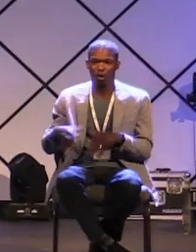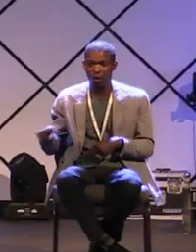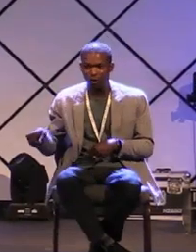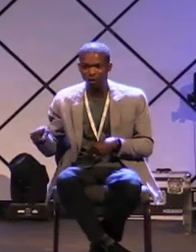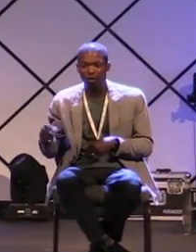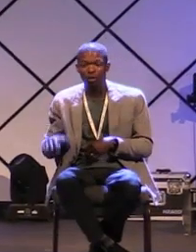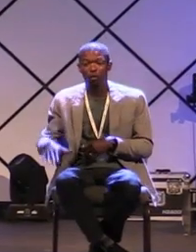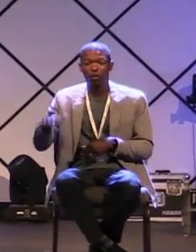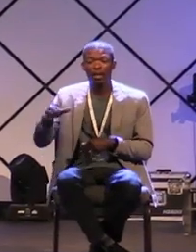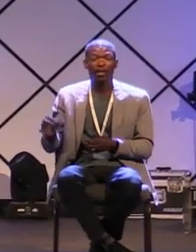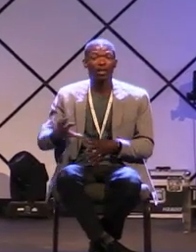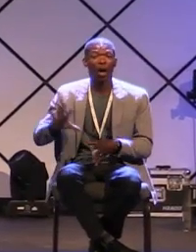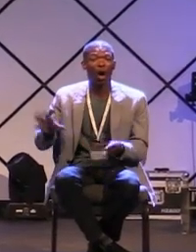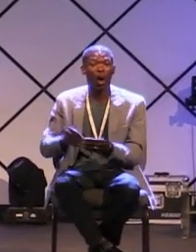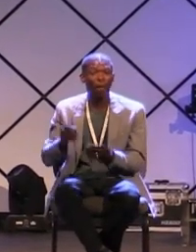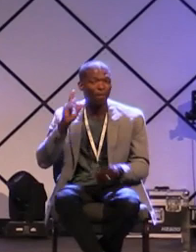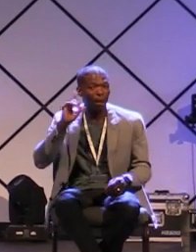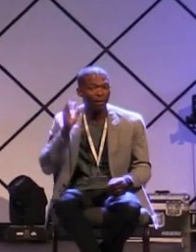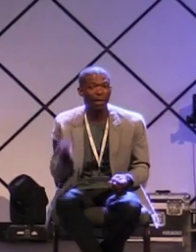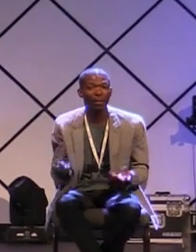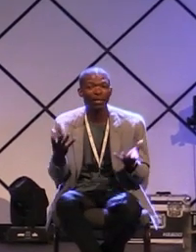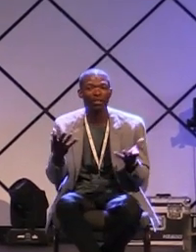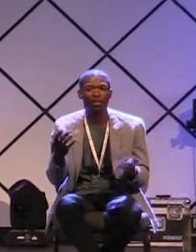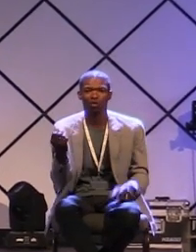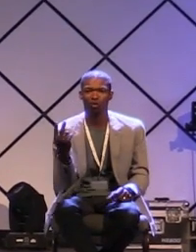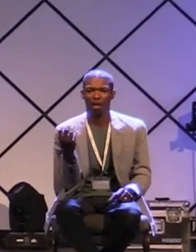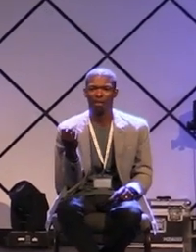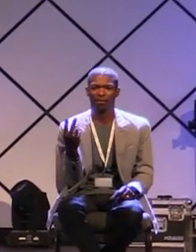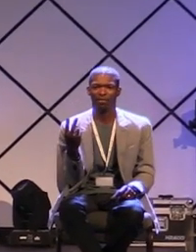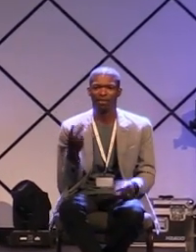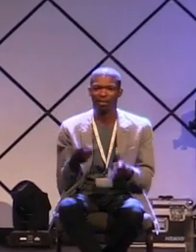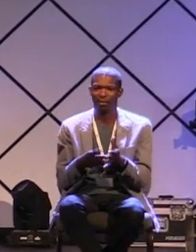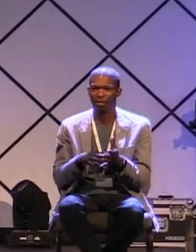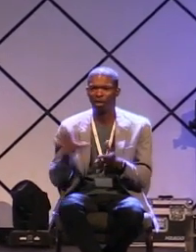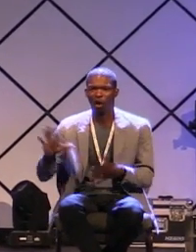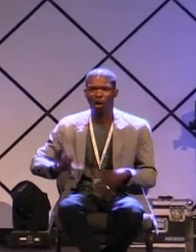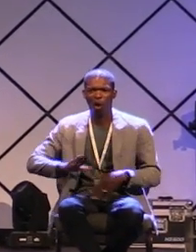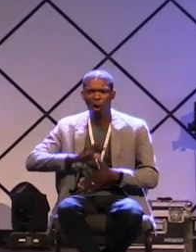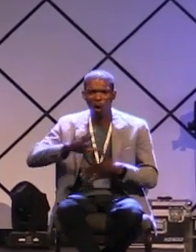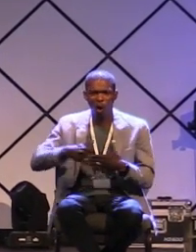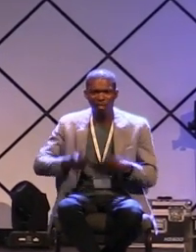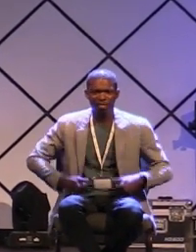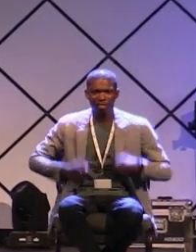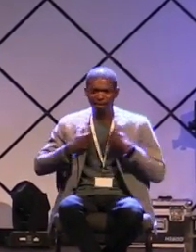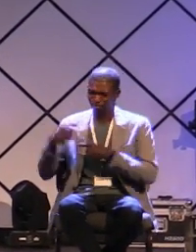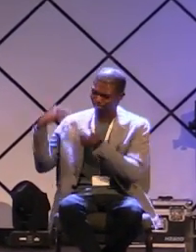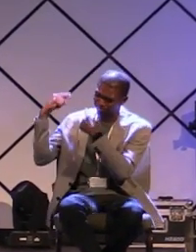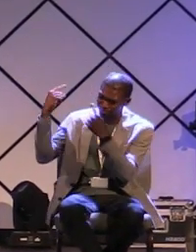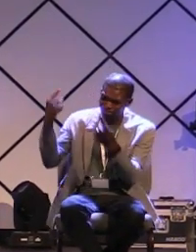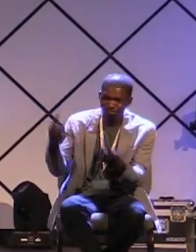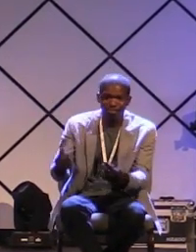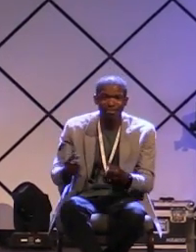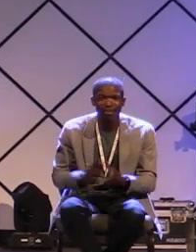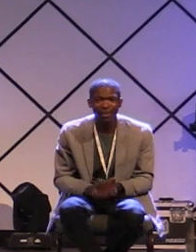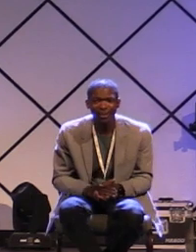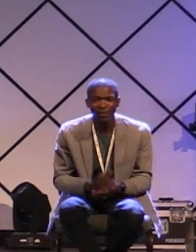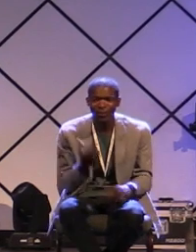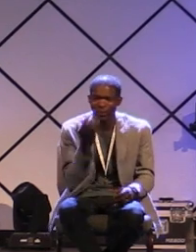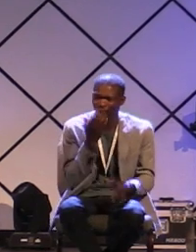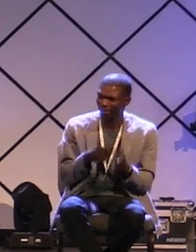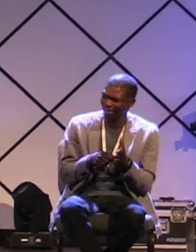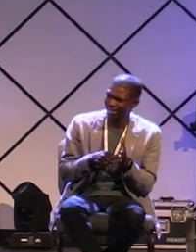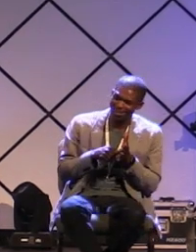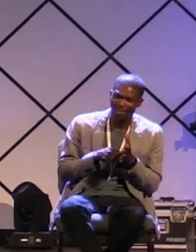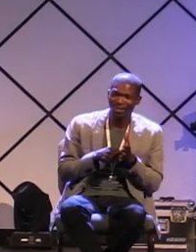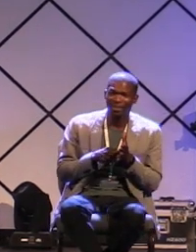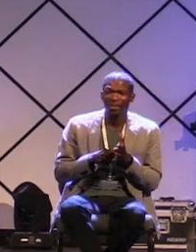raised 12 puppies. And for Hazel, that means she's been a puppy raiser her whole life. Wow, that's impressive.